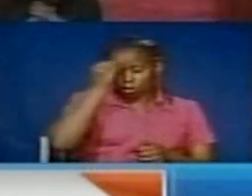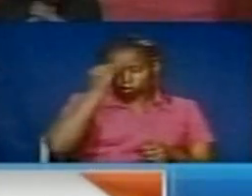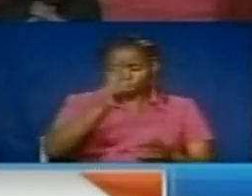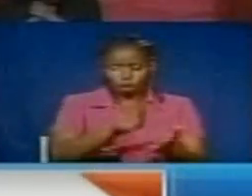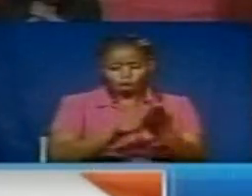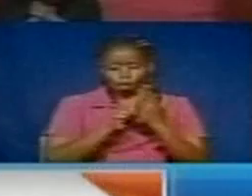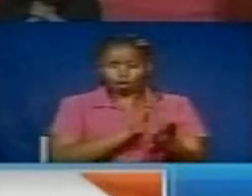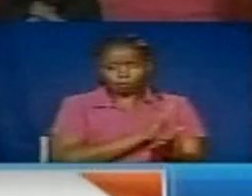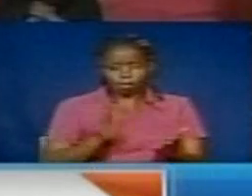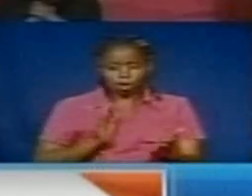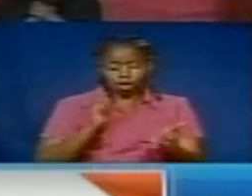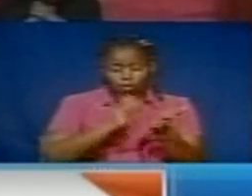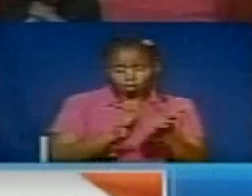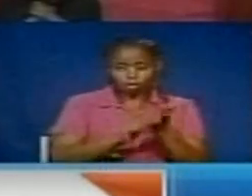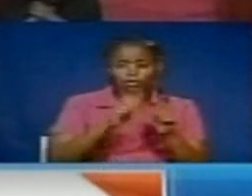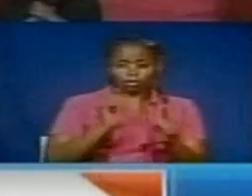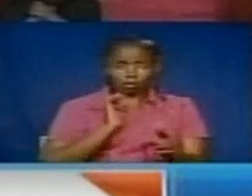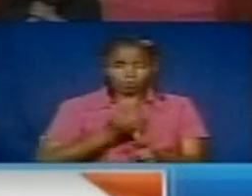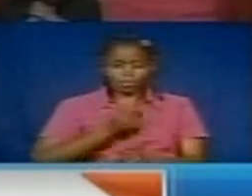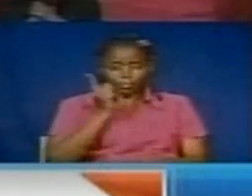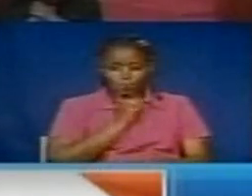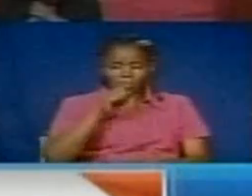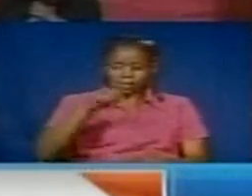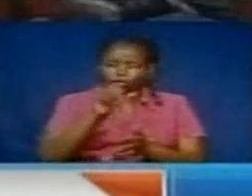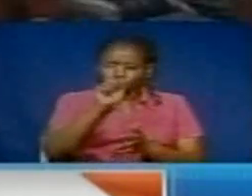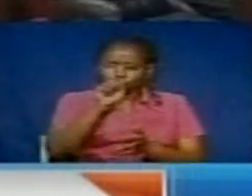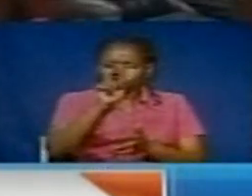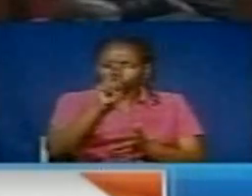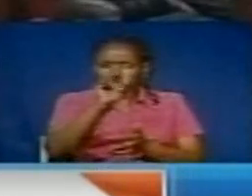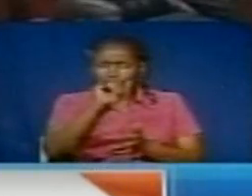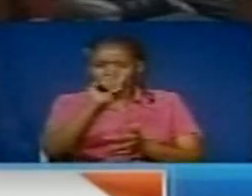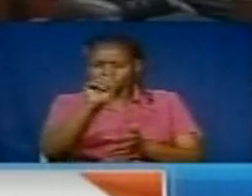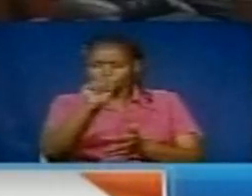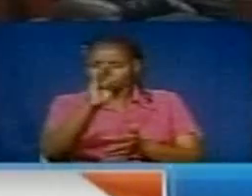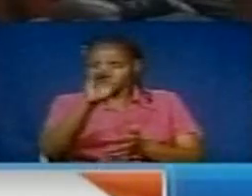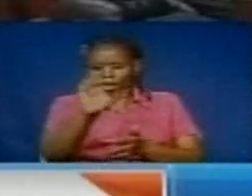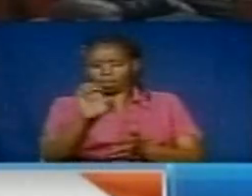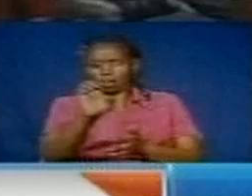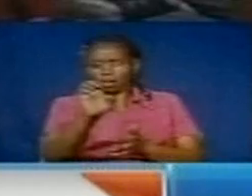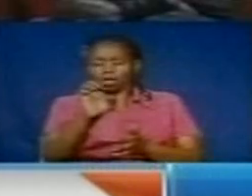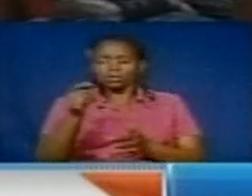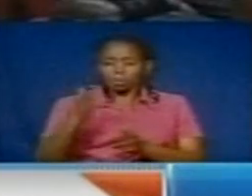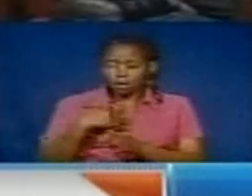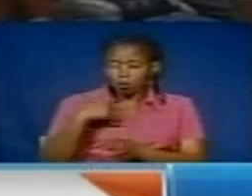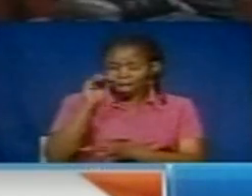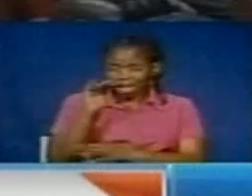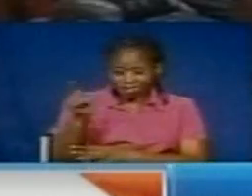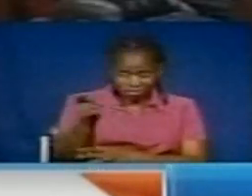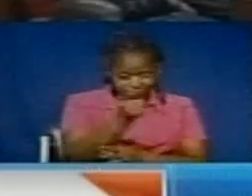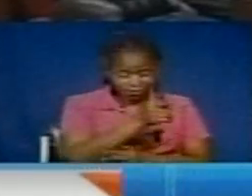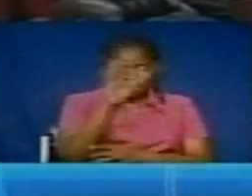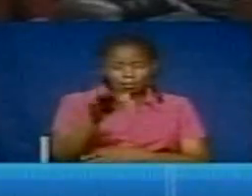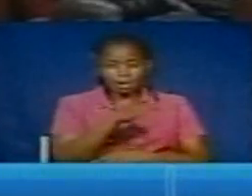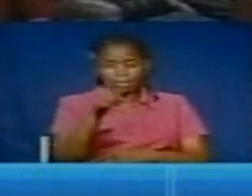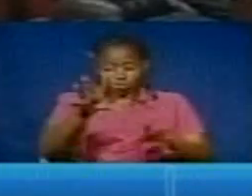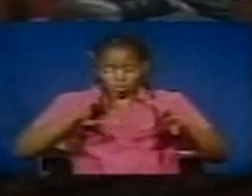cabinet secretaries. The approval now allows the president to formally appoint the nominees to his first cabinet. Rita